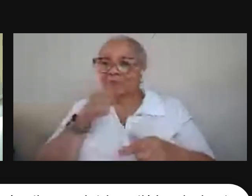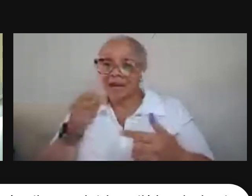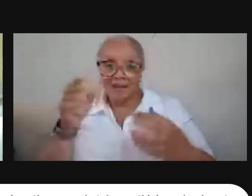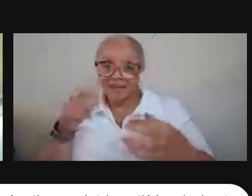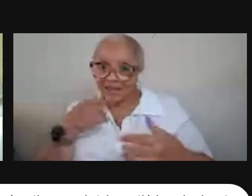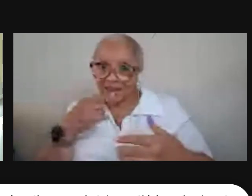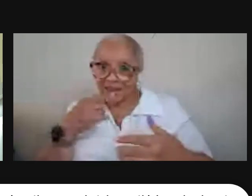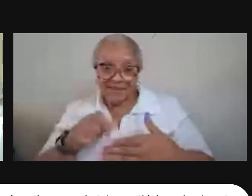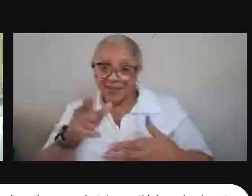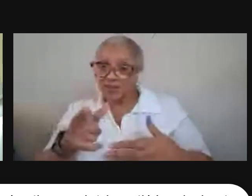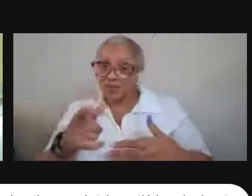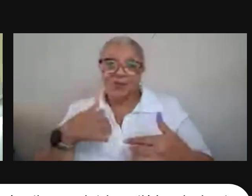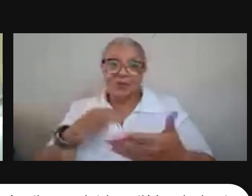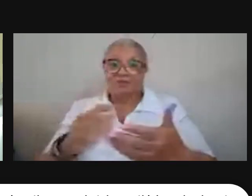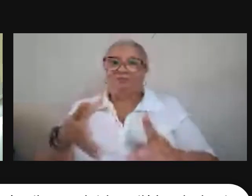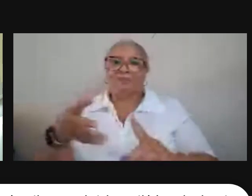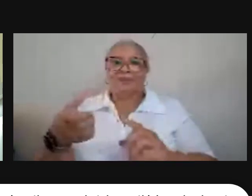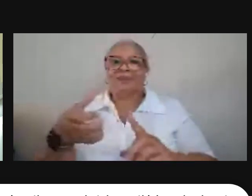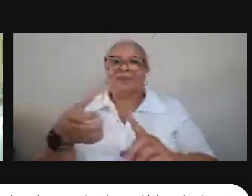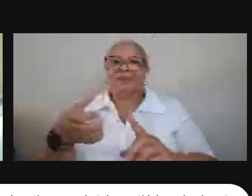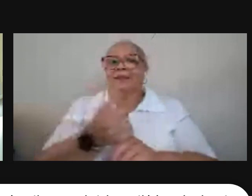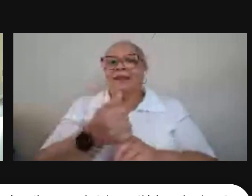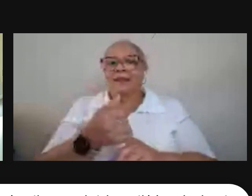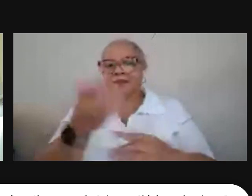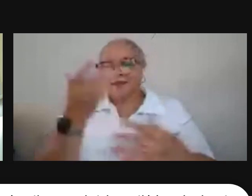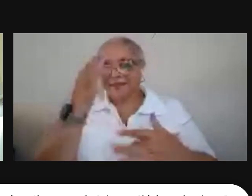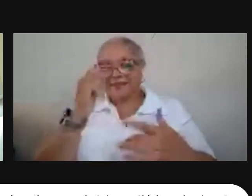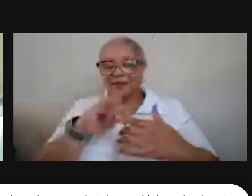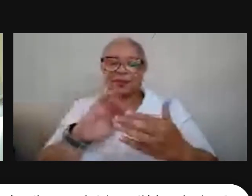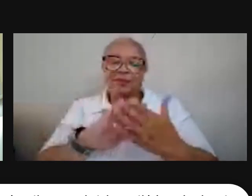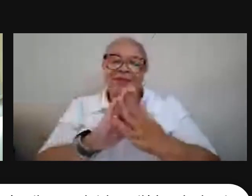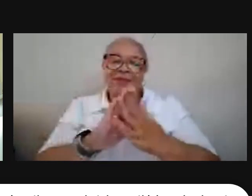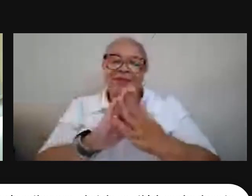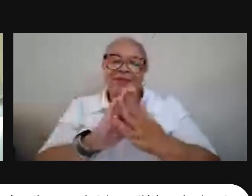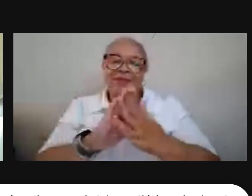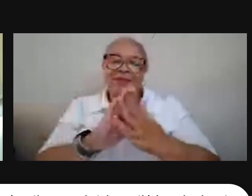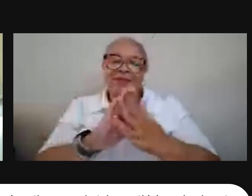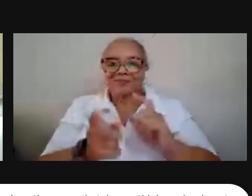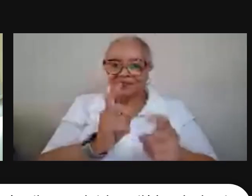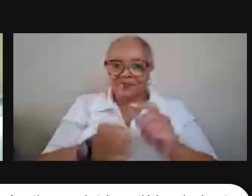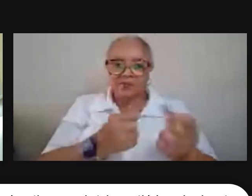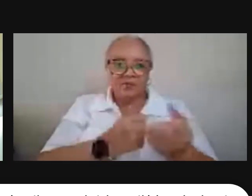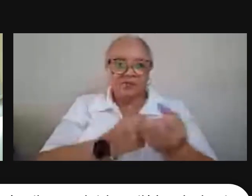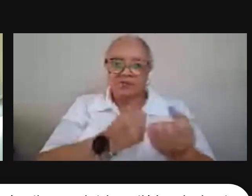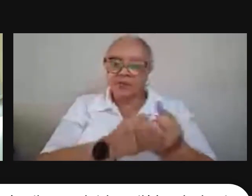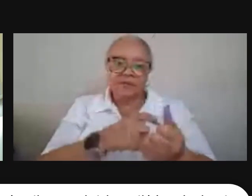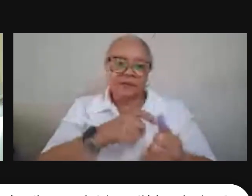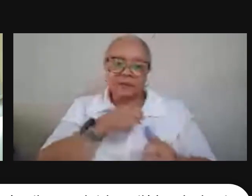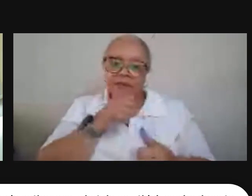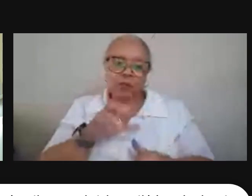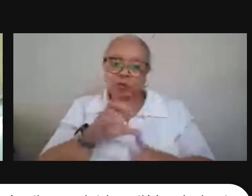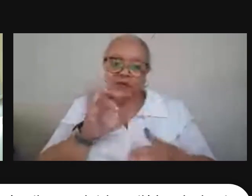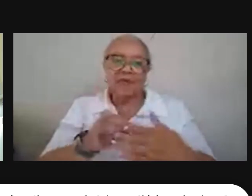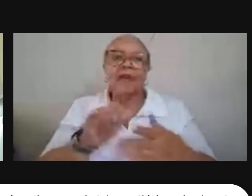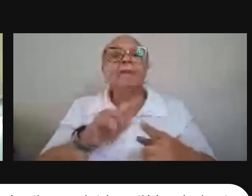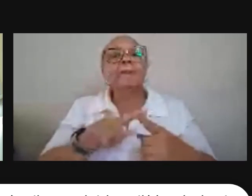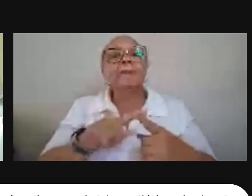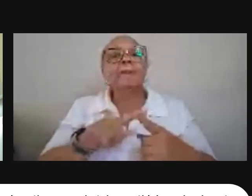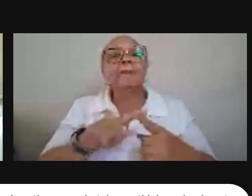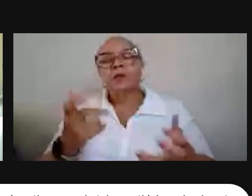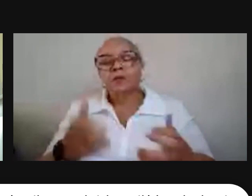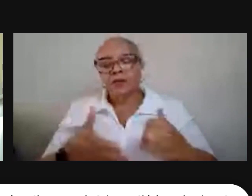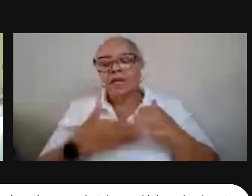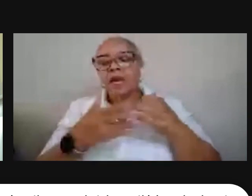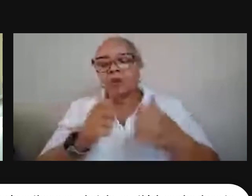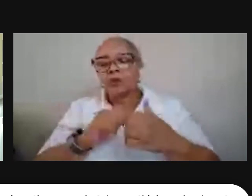people get the disease for them to become philanthropists and contribute to funding, but it definitely helps when those